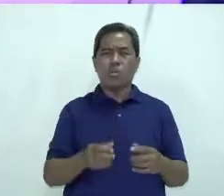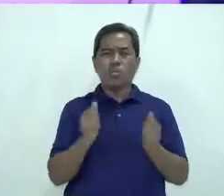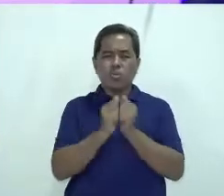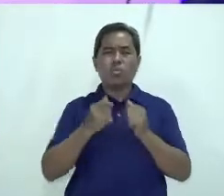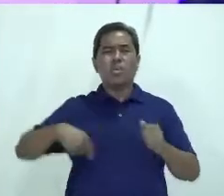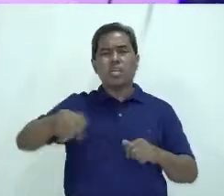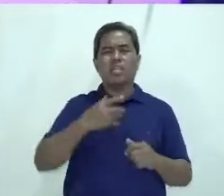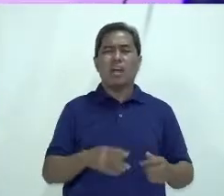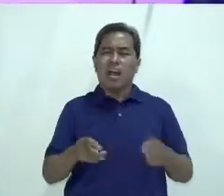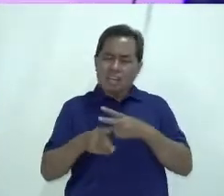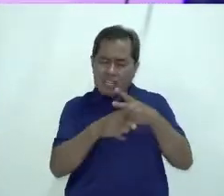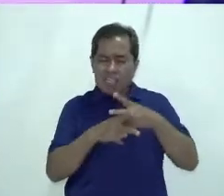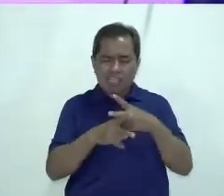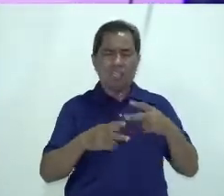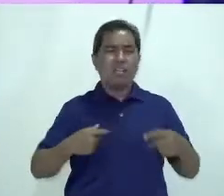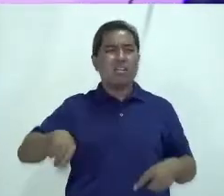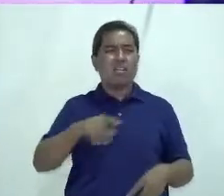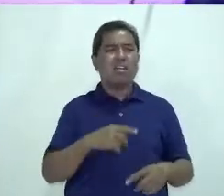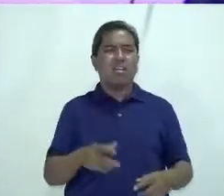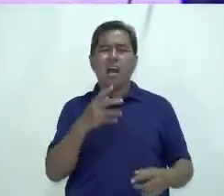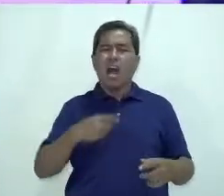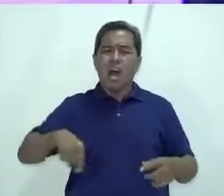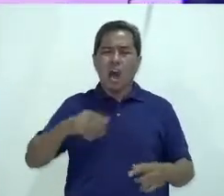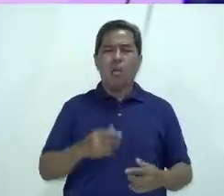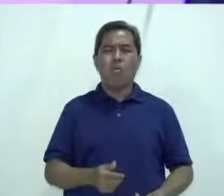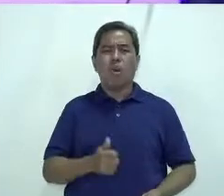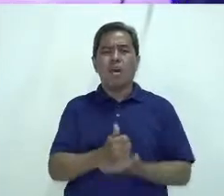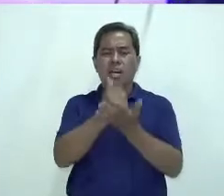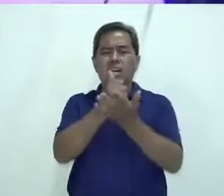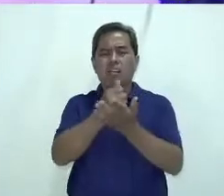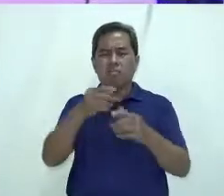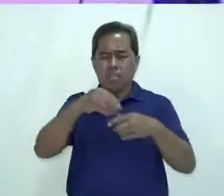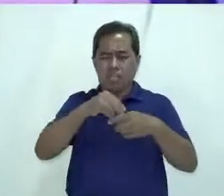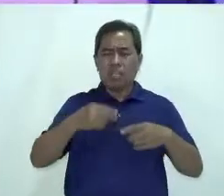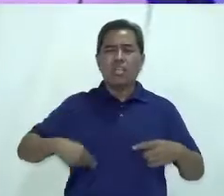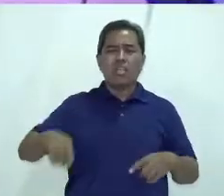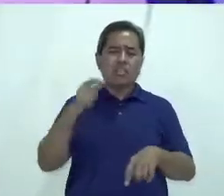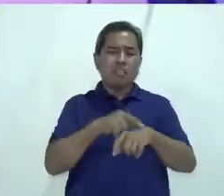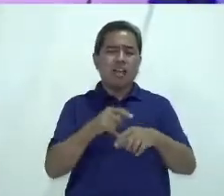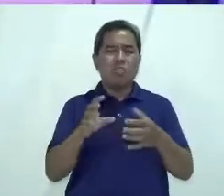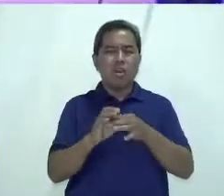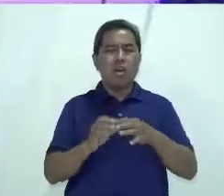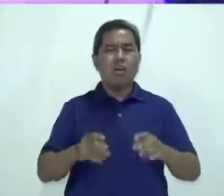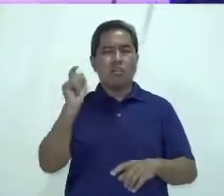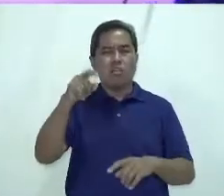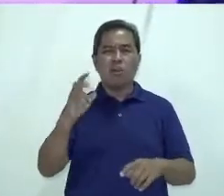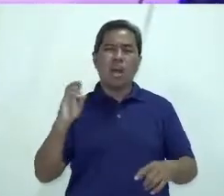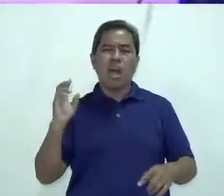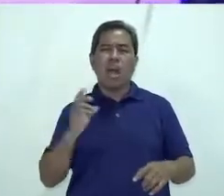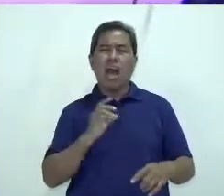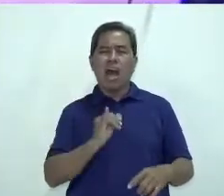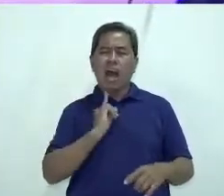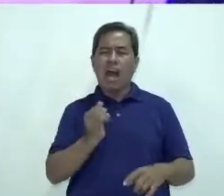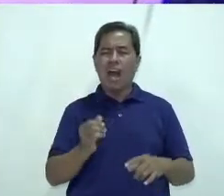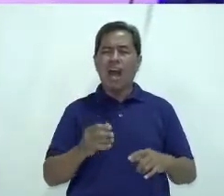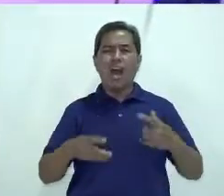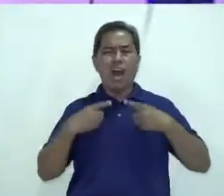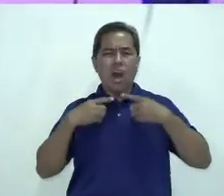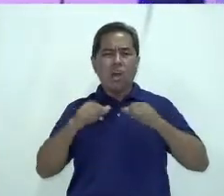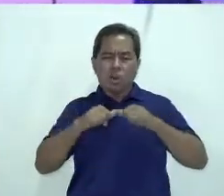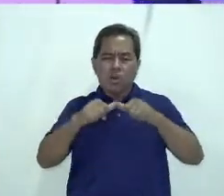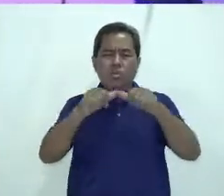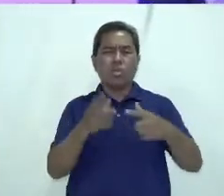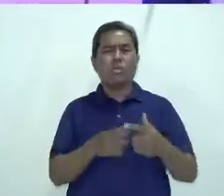us, ready to help in times of our needs, oh God. Lord, I continue to declare your name that brings healing